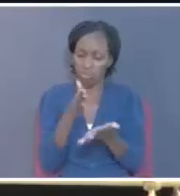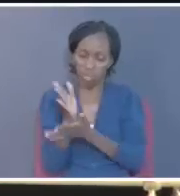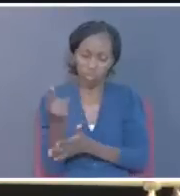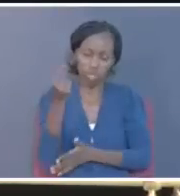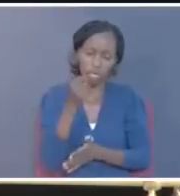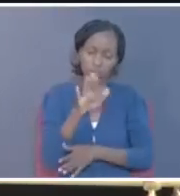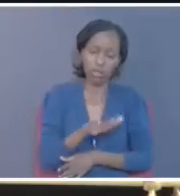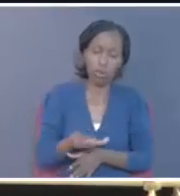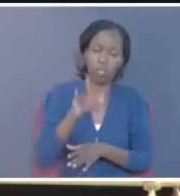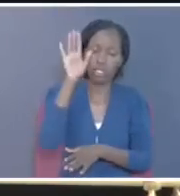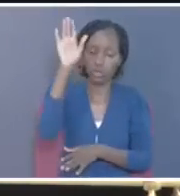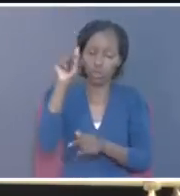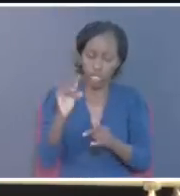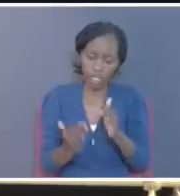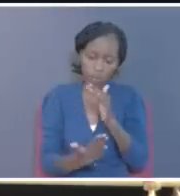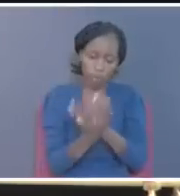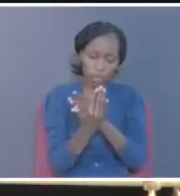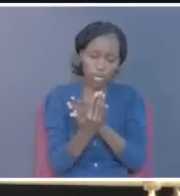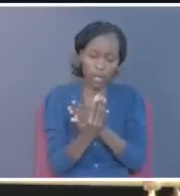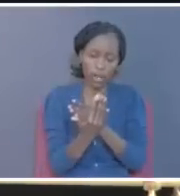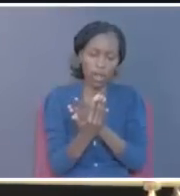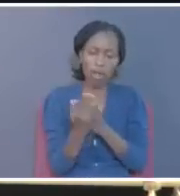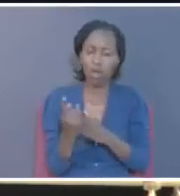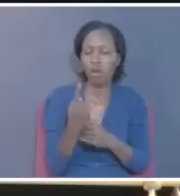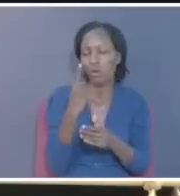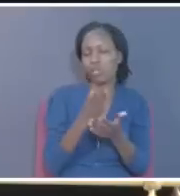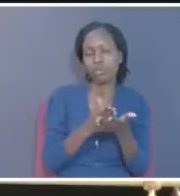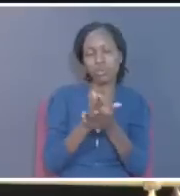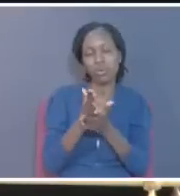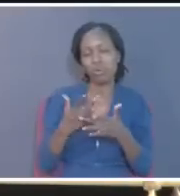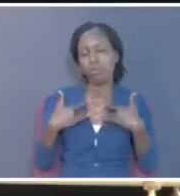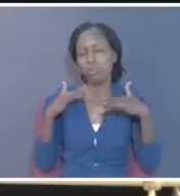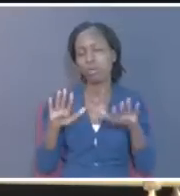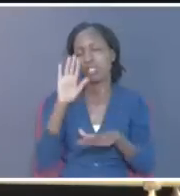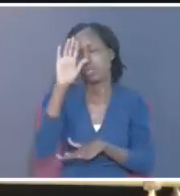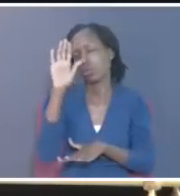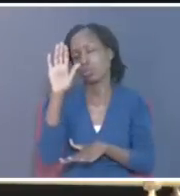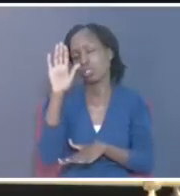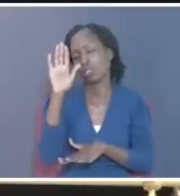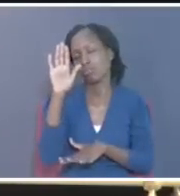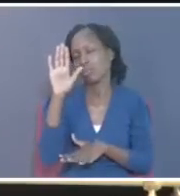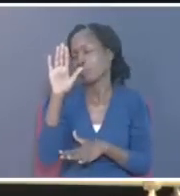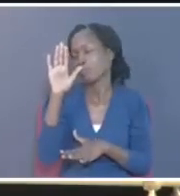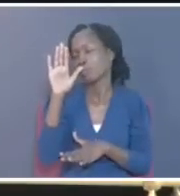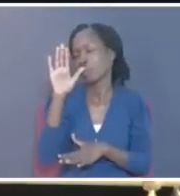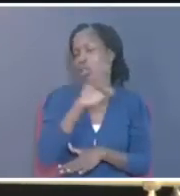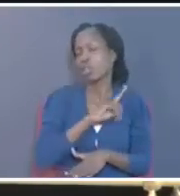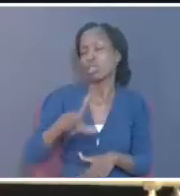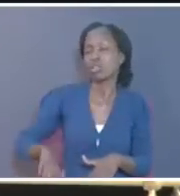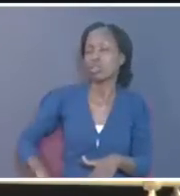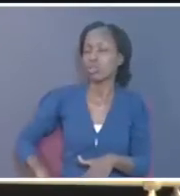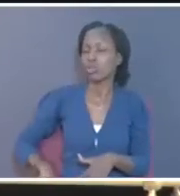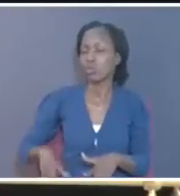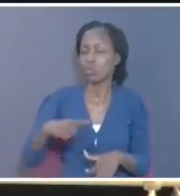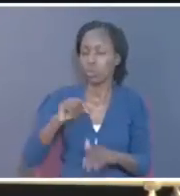your presence this morning except by your mercy, and that is what we plead. Father God, we